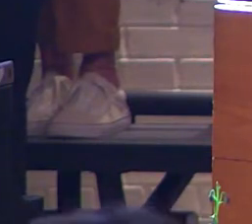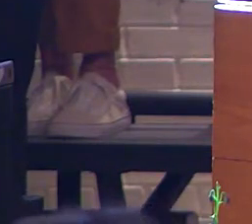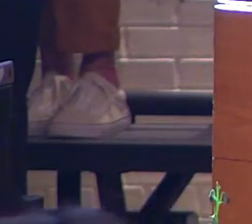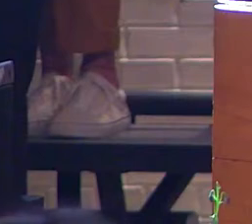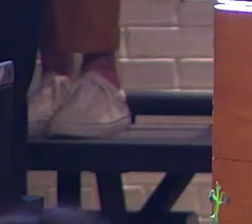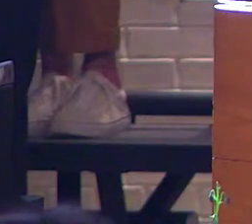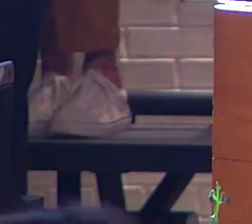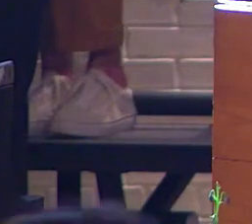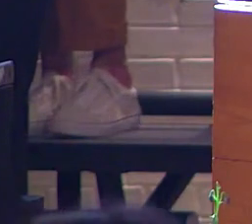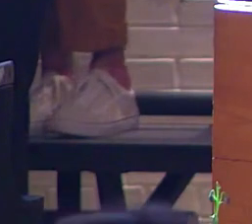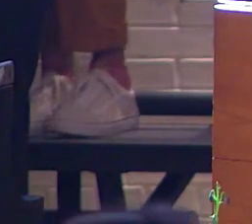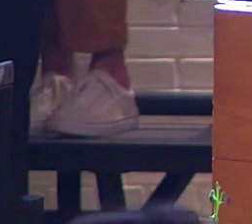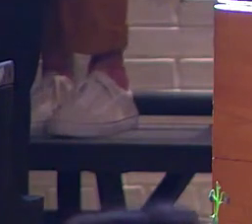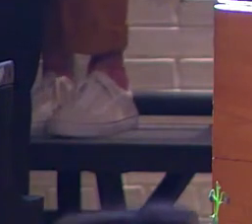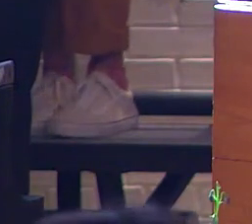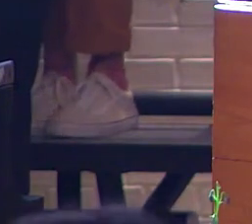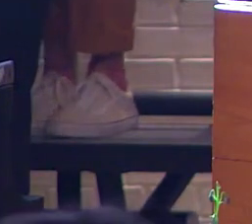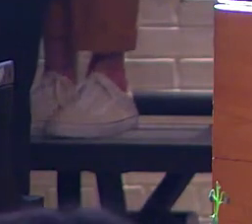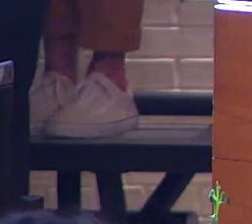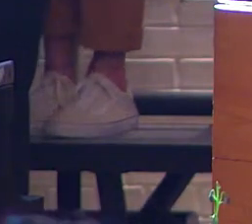Spirit.